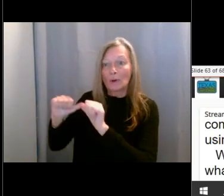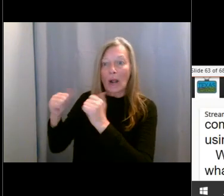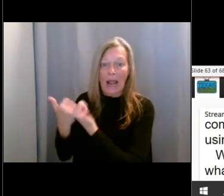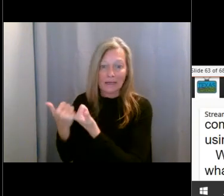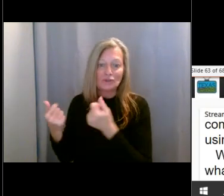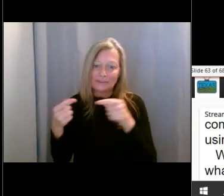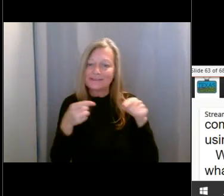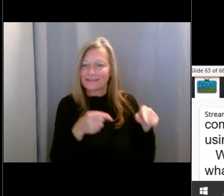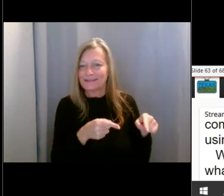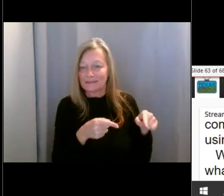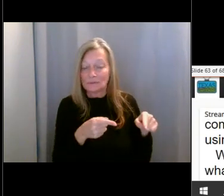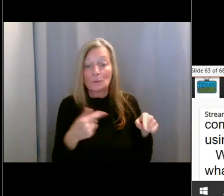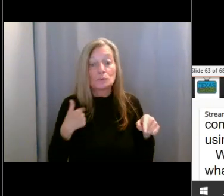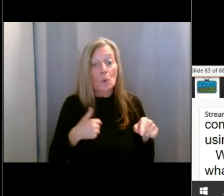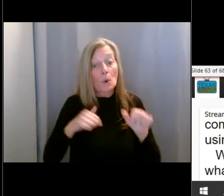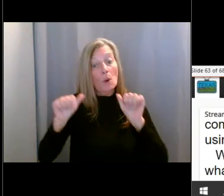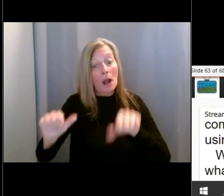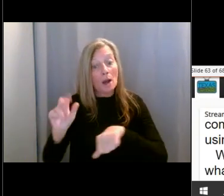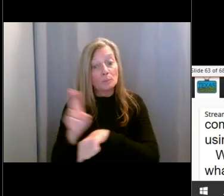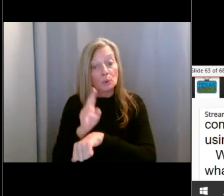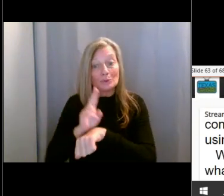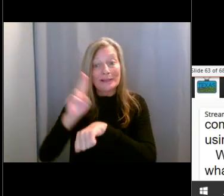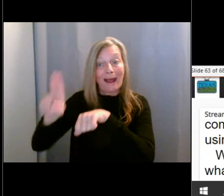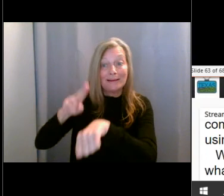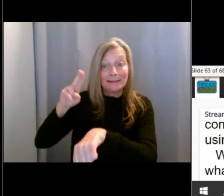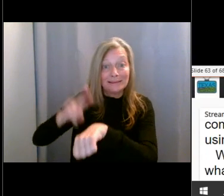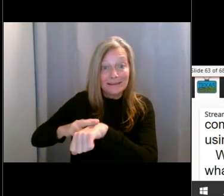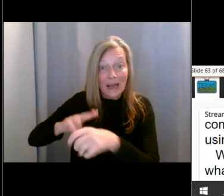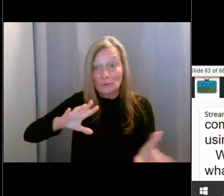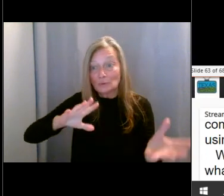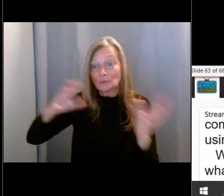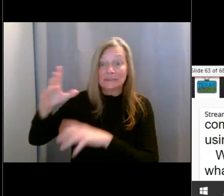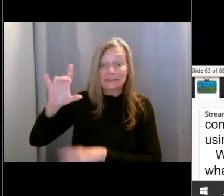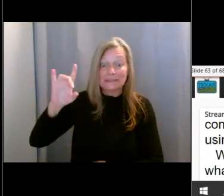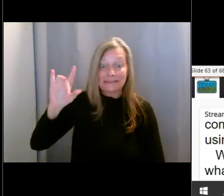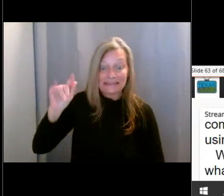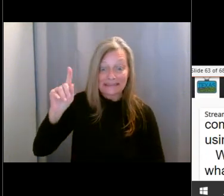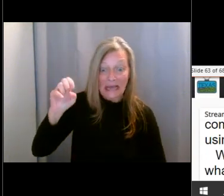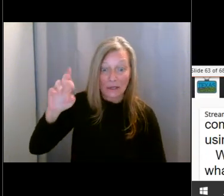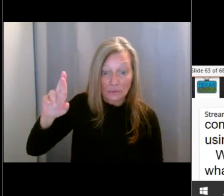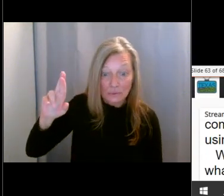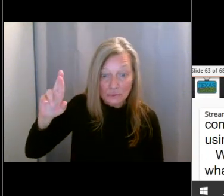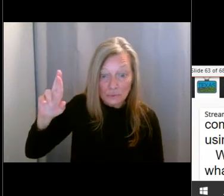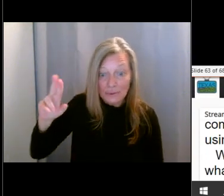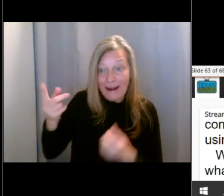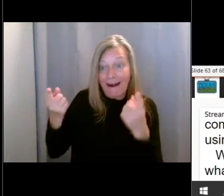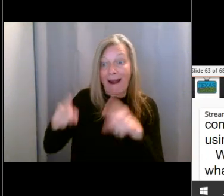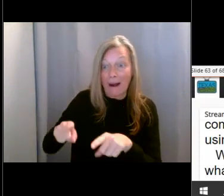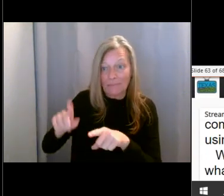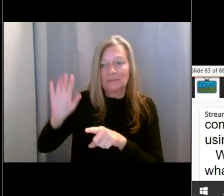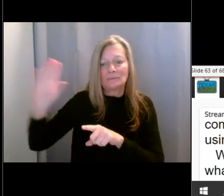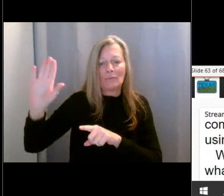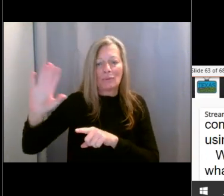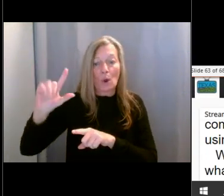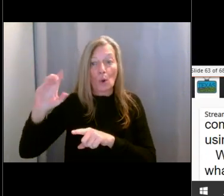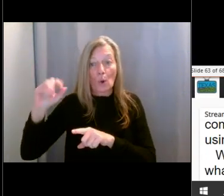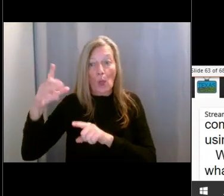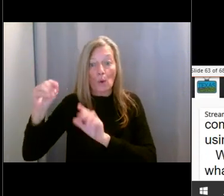able to use the National Disaster Happens logo because it's connected with the national